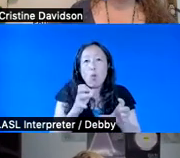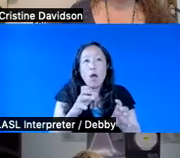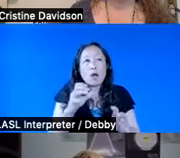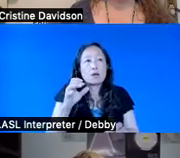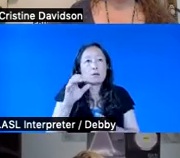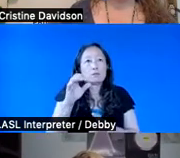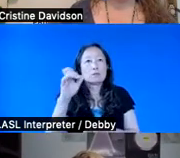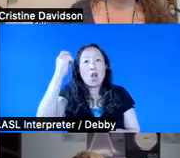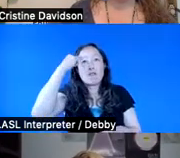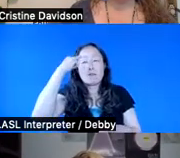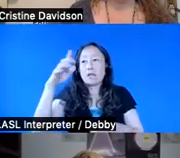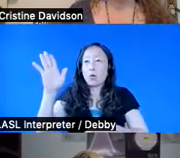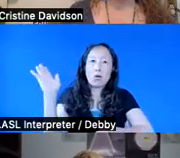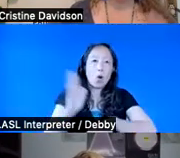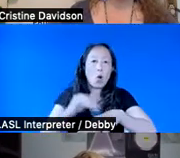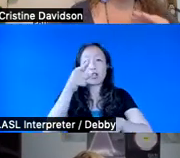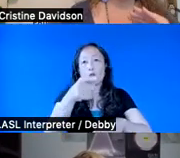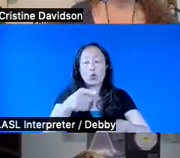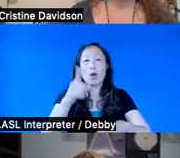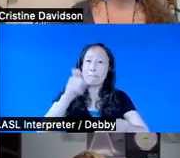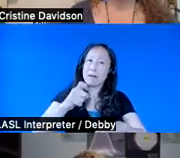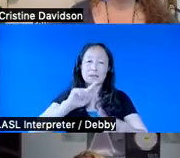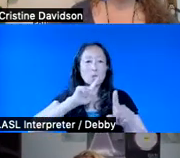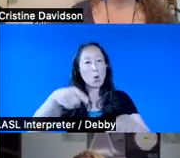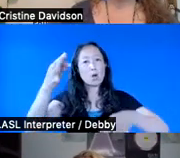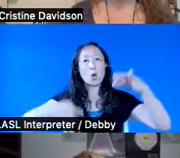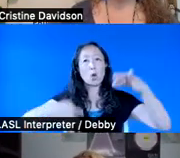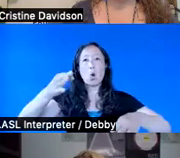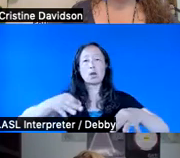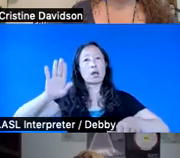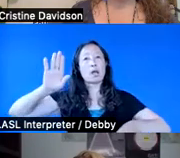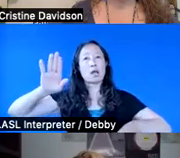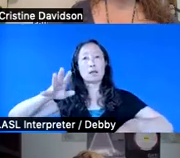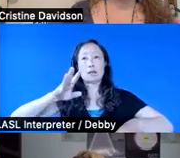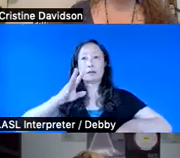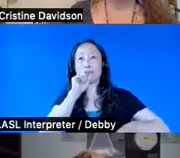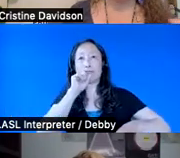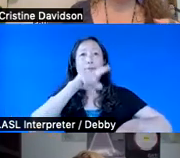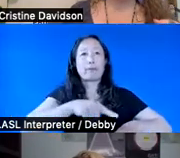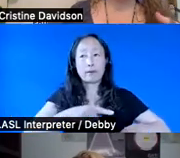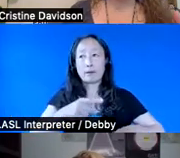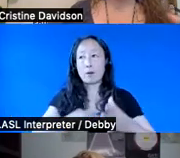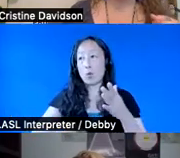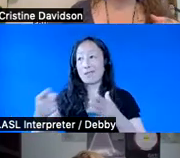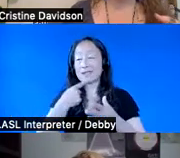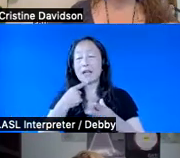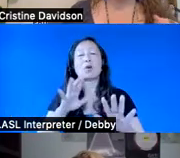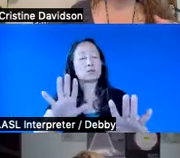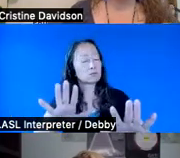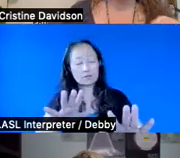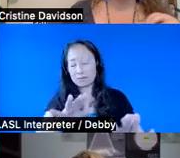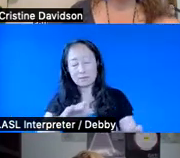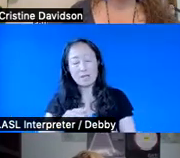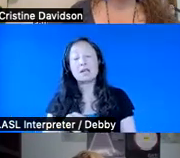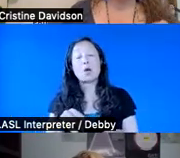testify against that person in the courtroom. So make sure that you know your statute in your state, or your tribe might have additional statutes as